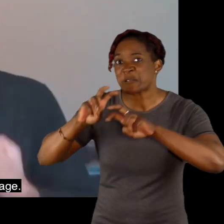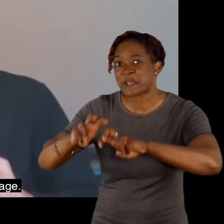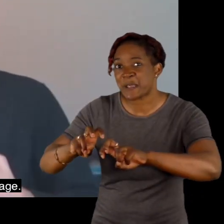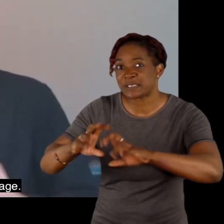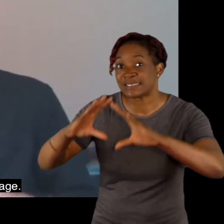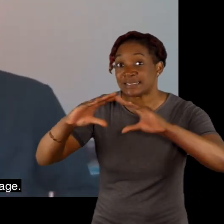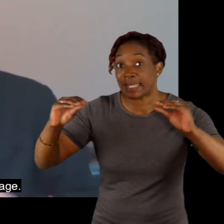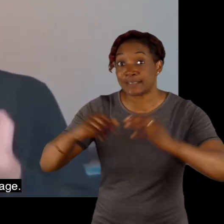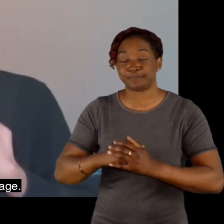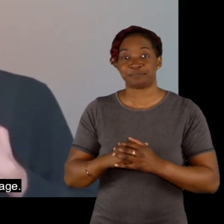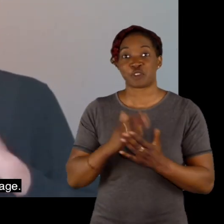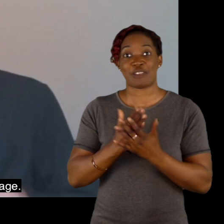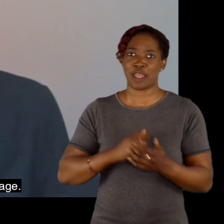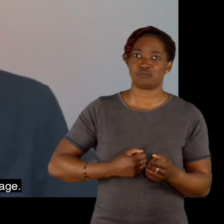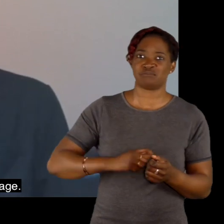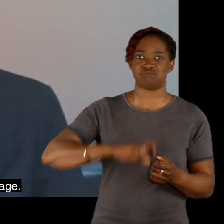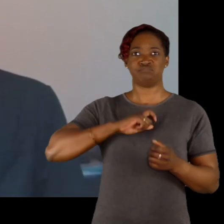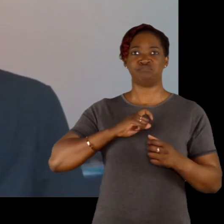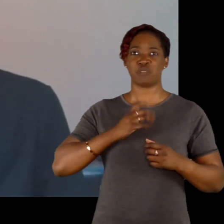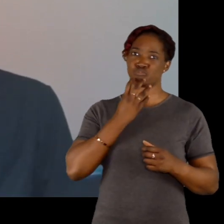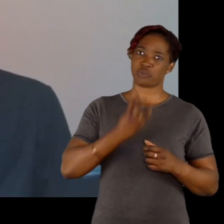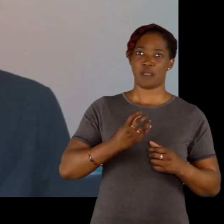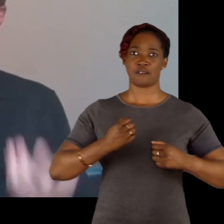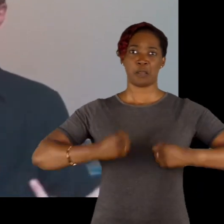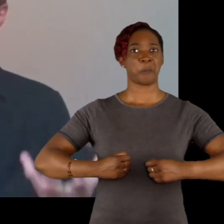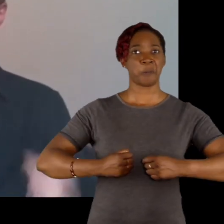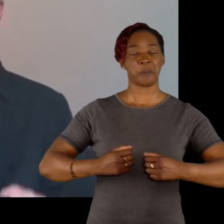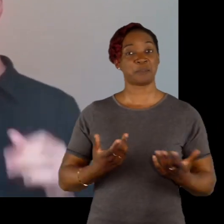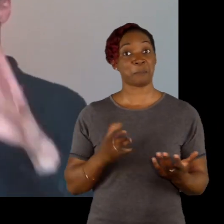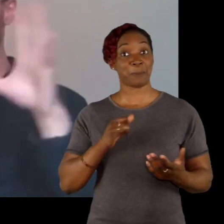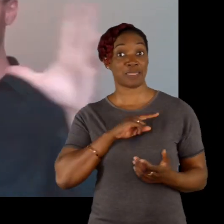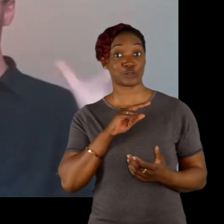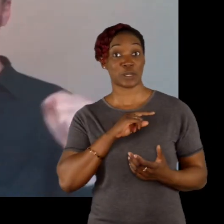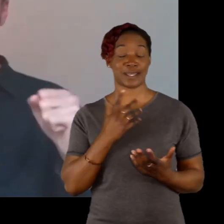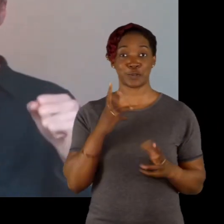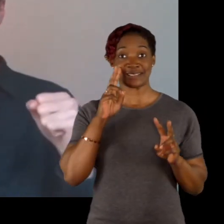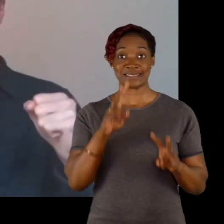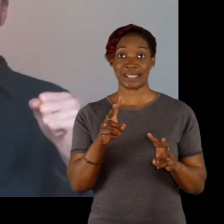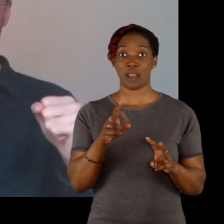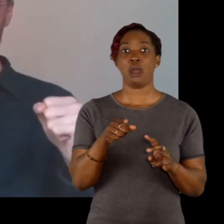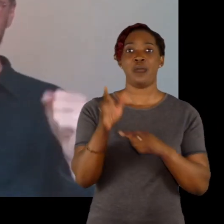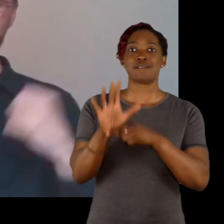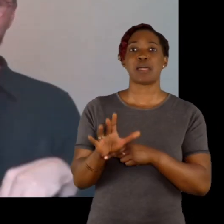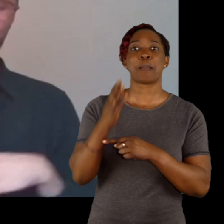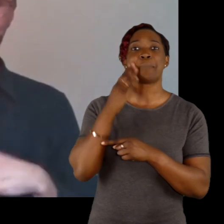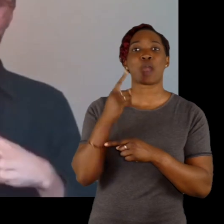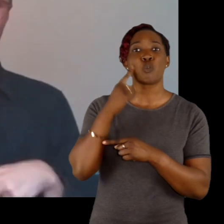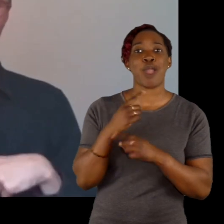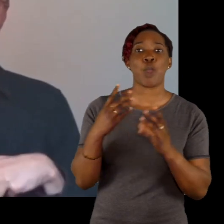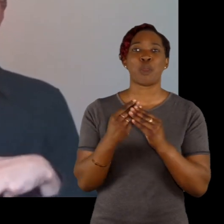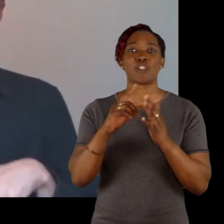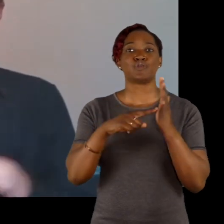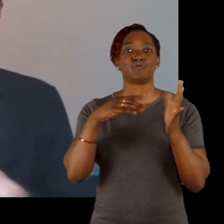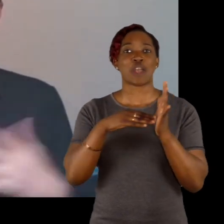scene, sort of like plucked up with his courage. And that's maybe perhaps why we're seeing the film in black and white and we have a